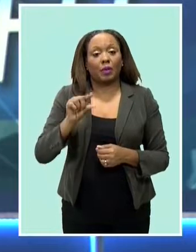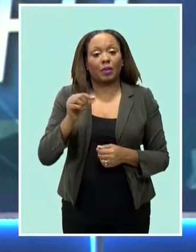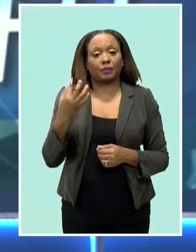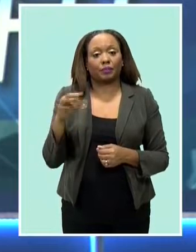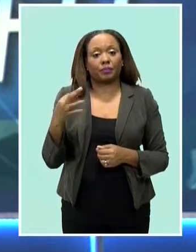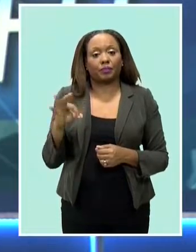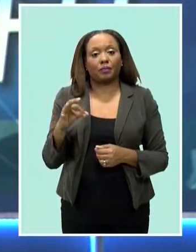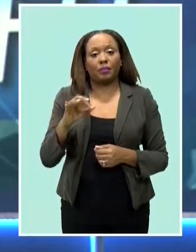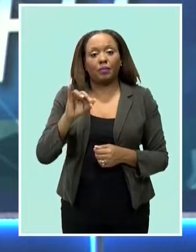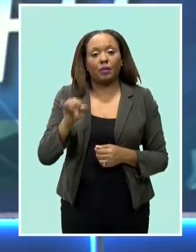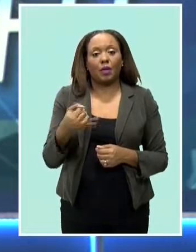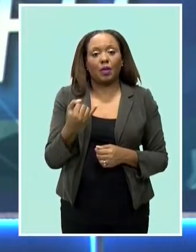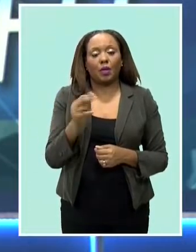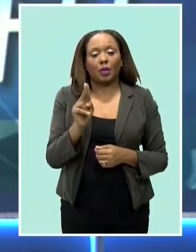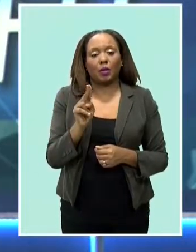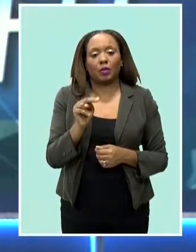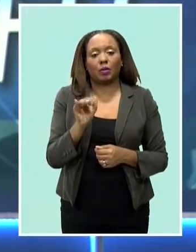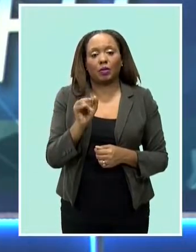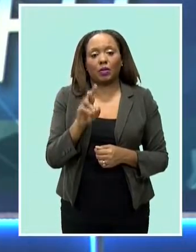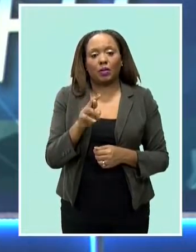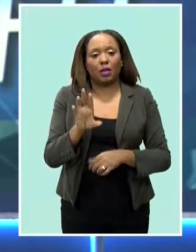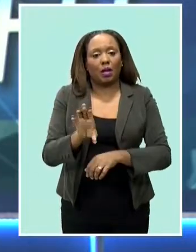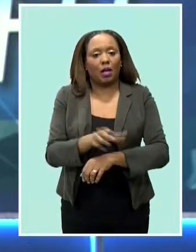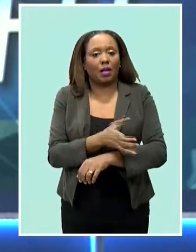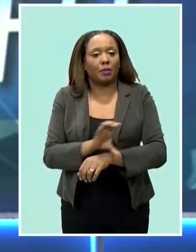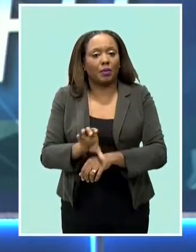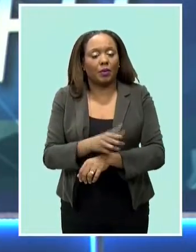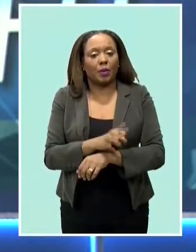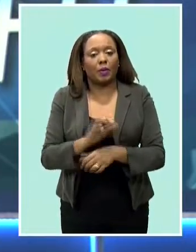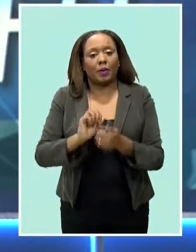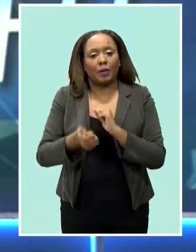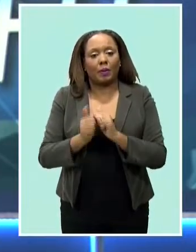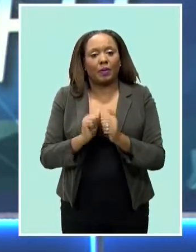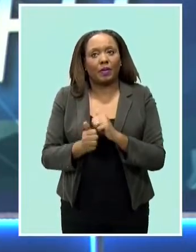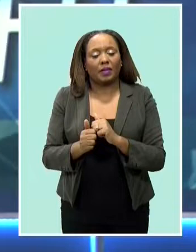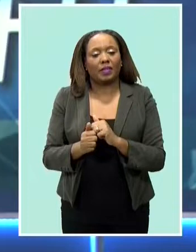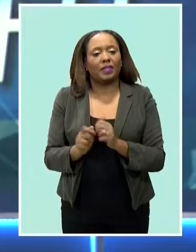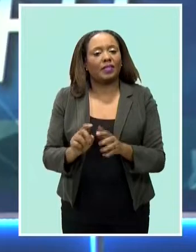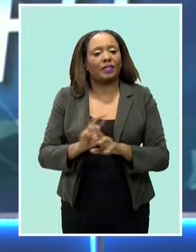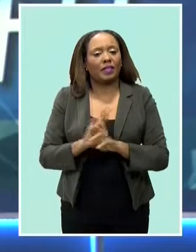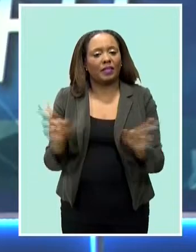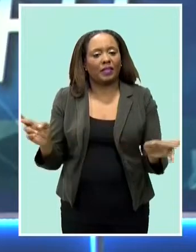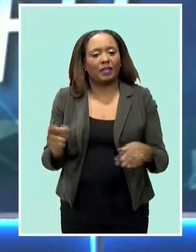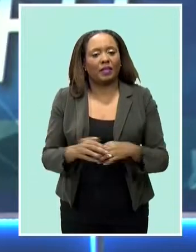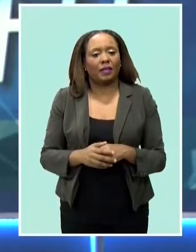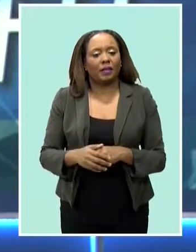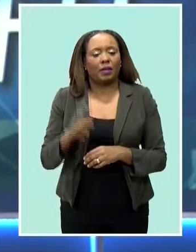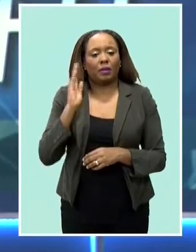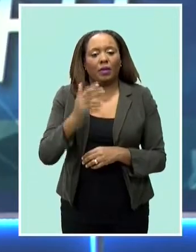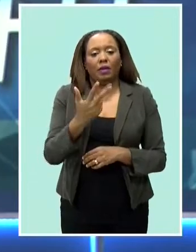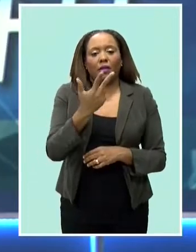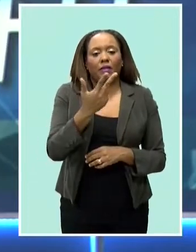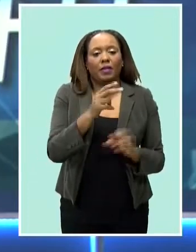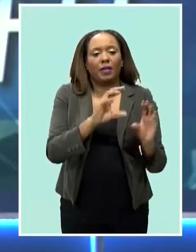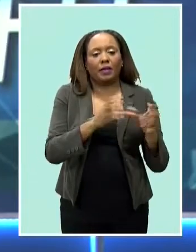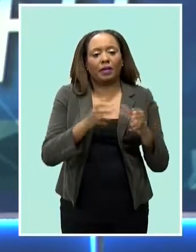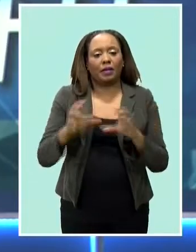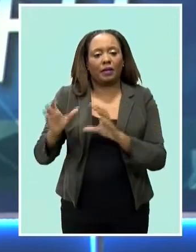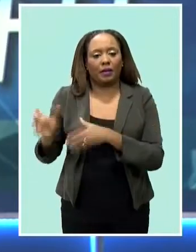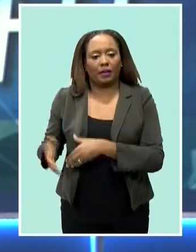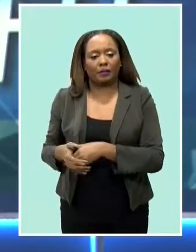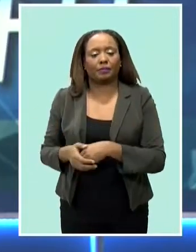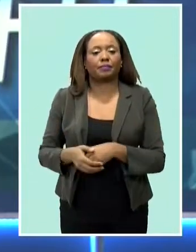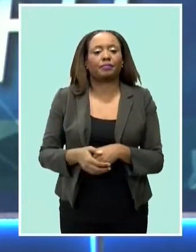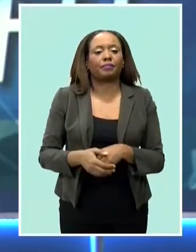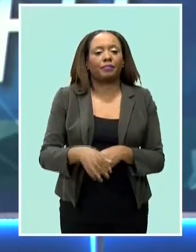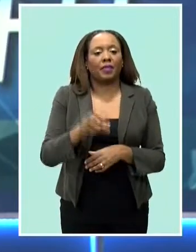Scotiabank Jr Clip Semana competition. The draw was made this morning at Scotiabank Broad Street. There will be 3 categories this year: 6